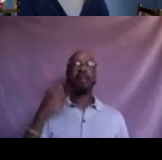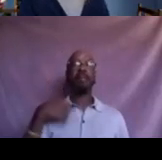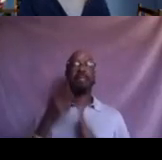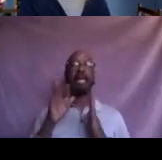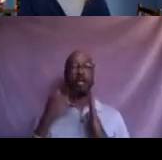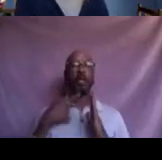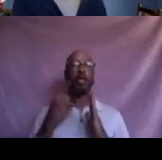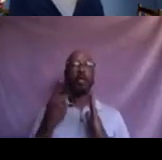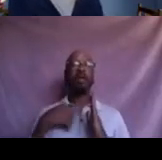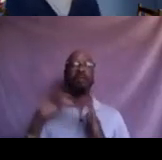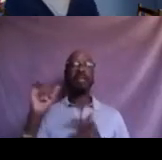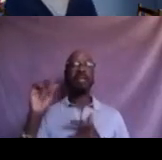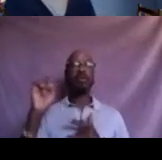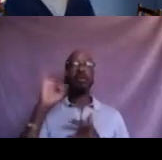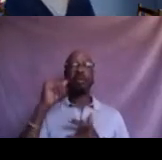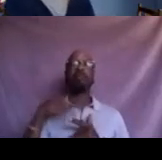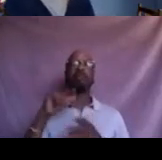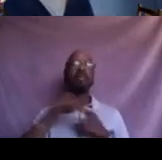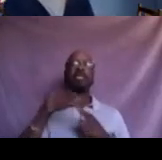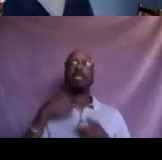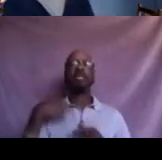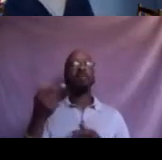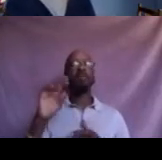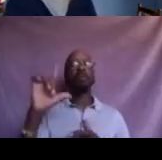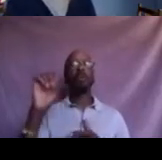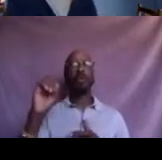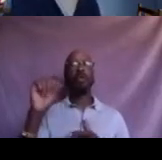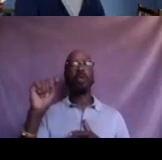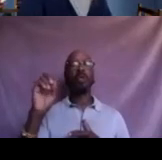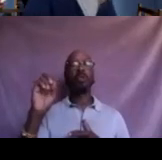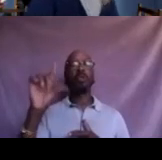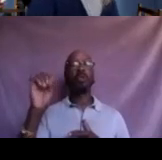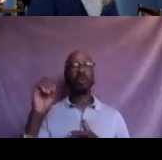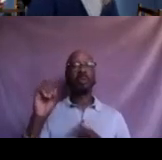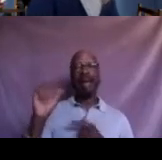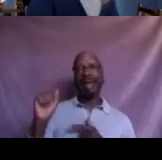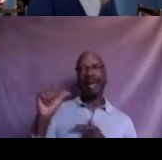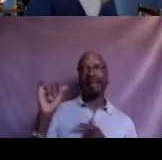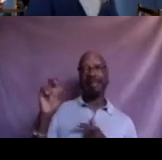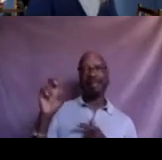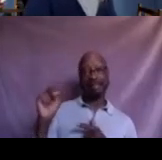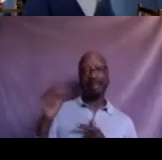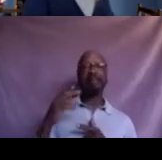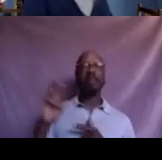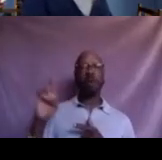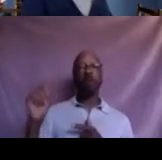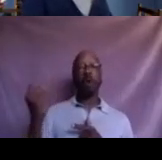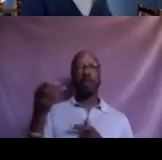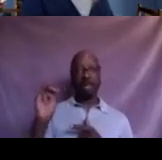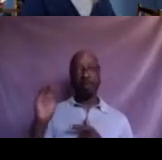I specialize in Google tools. Allison is my moderator today. Allison, do you want to introduce